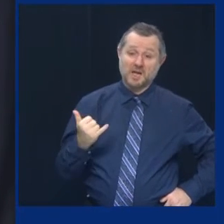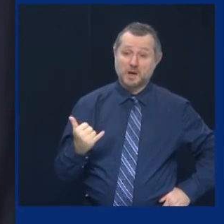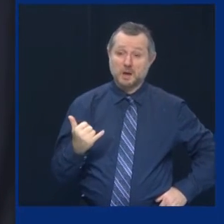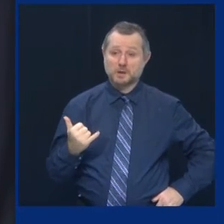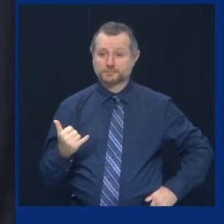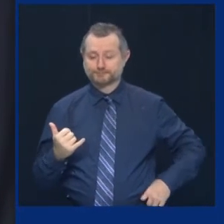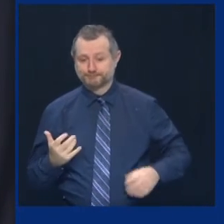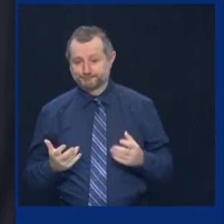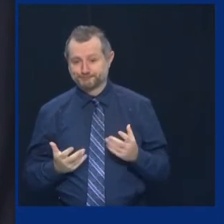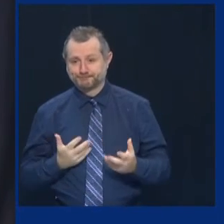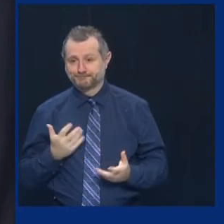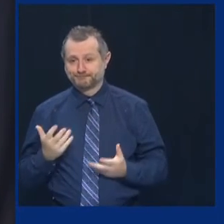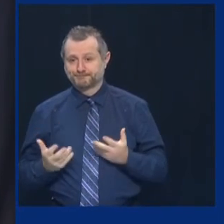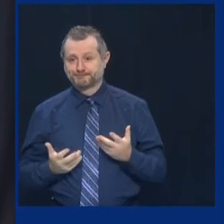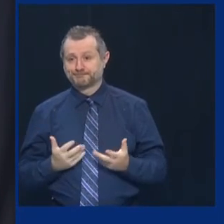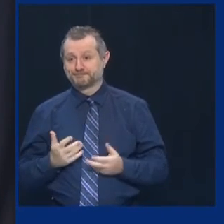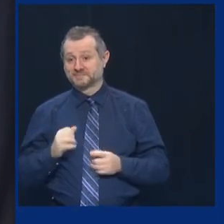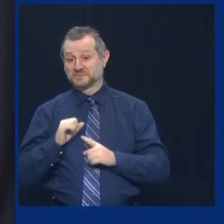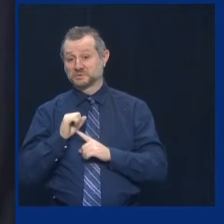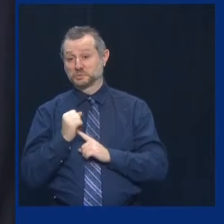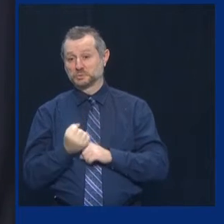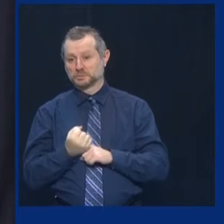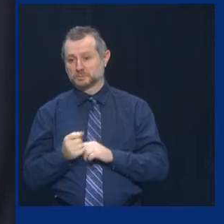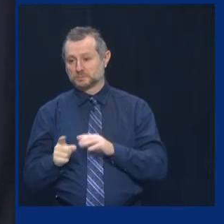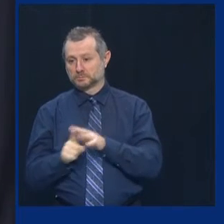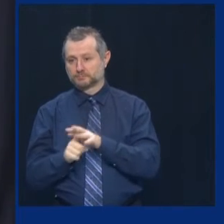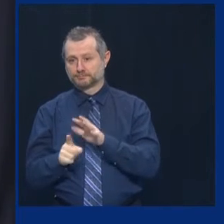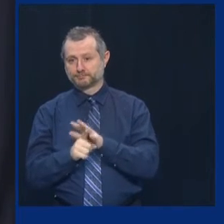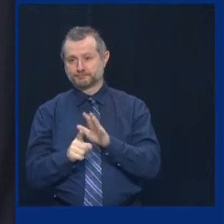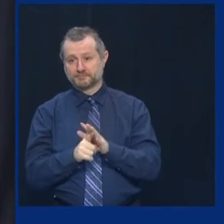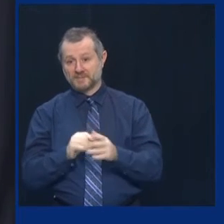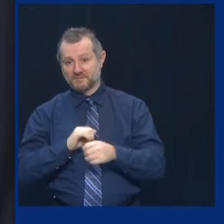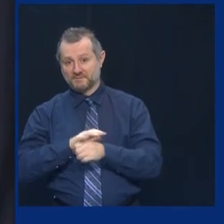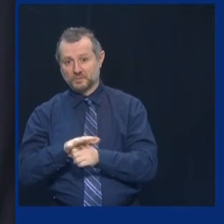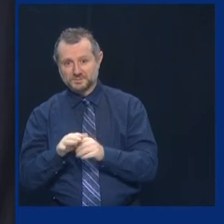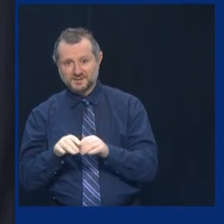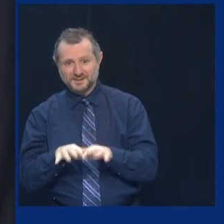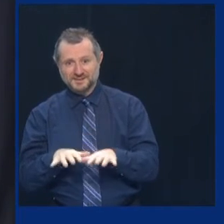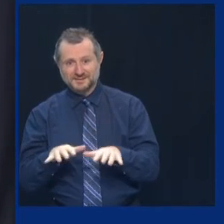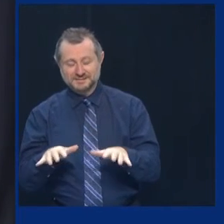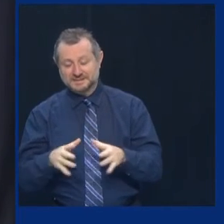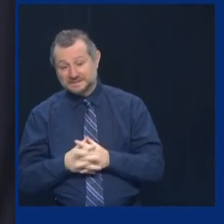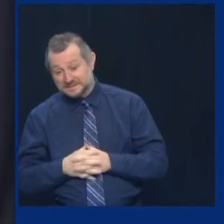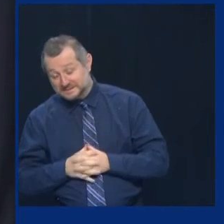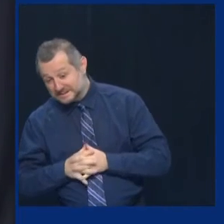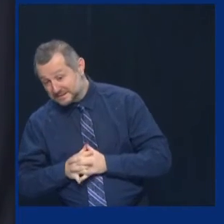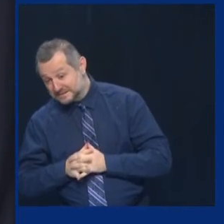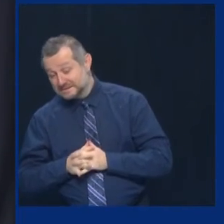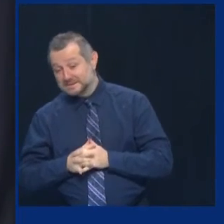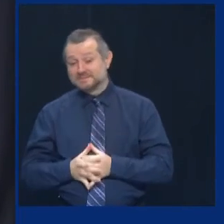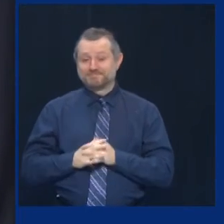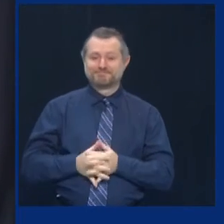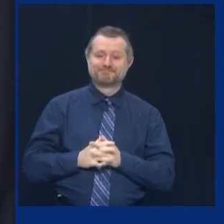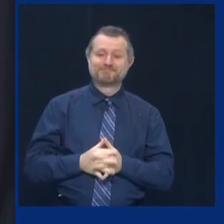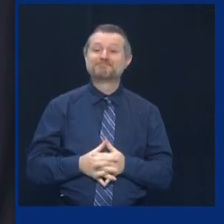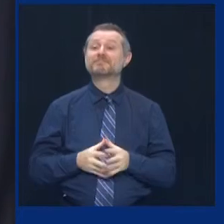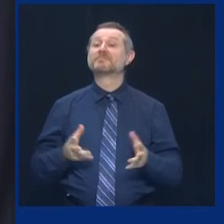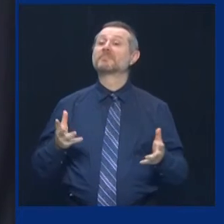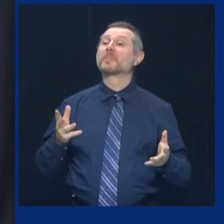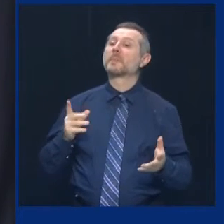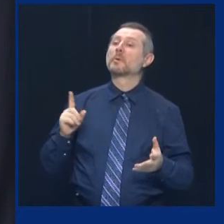this set of circumstances we're in with the virus, the overwhelming spread